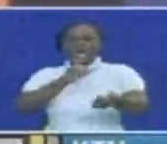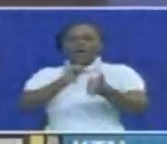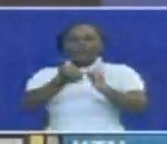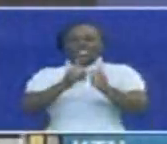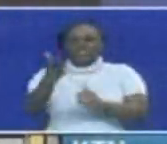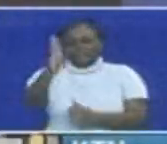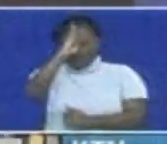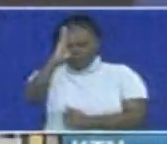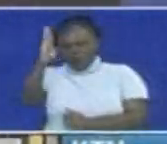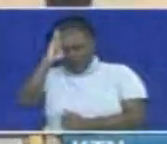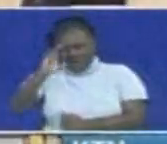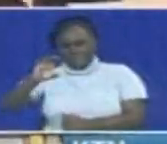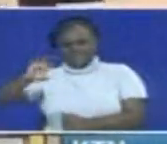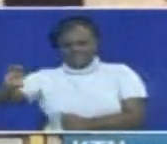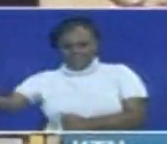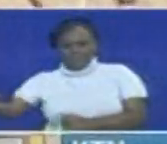competition in Bungoma town.